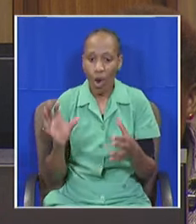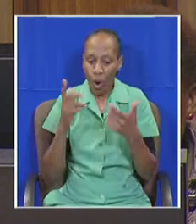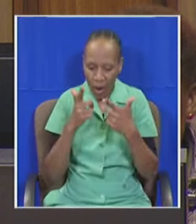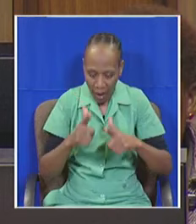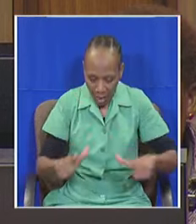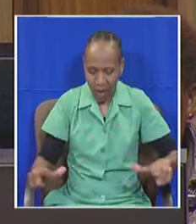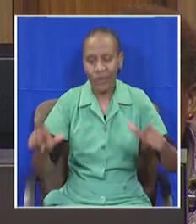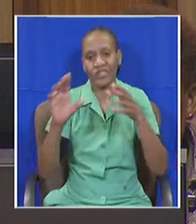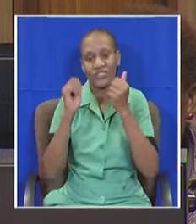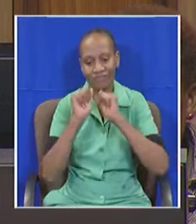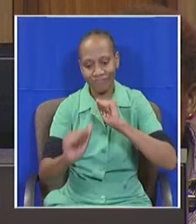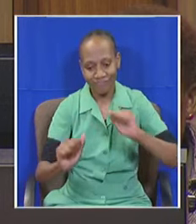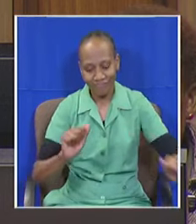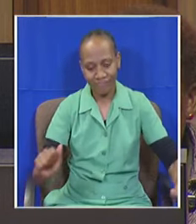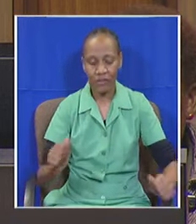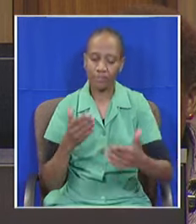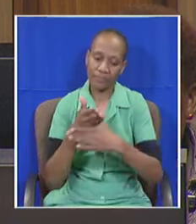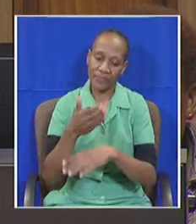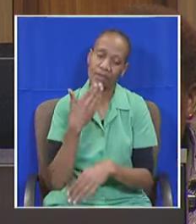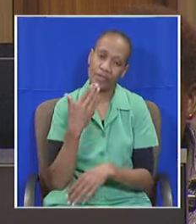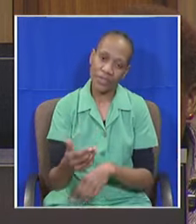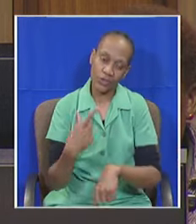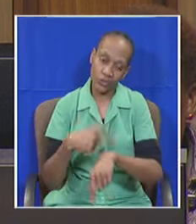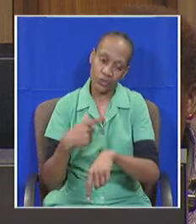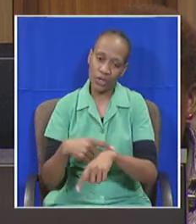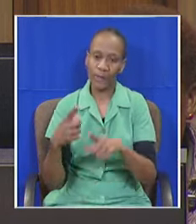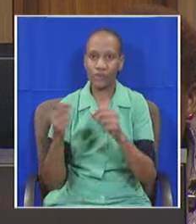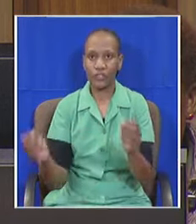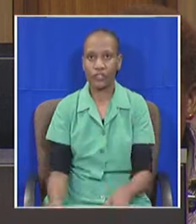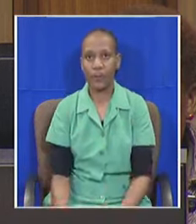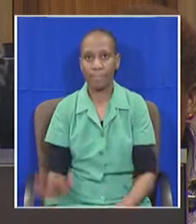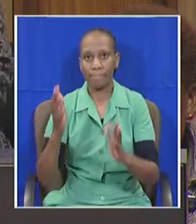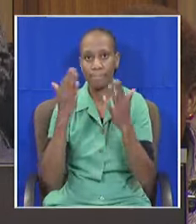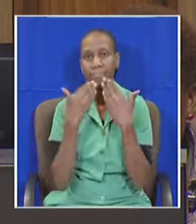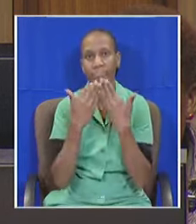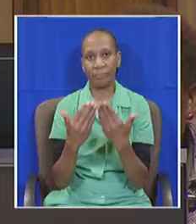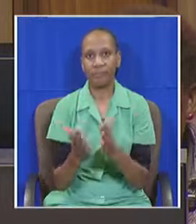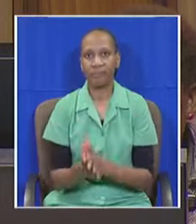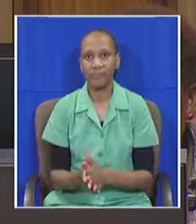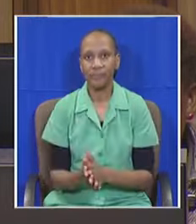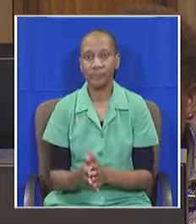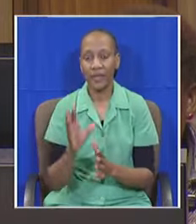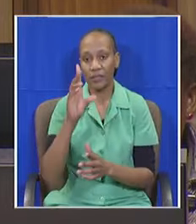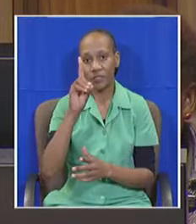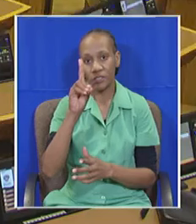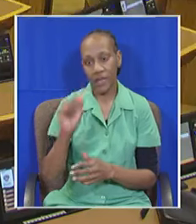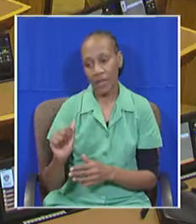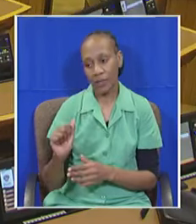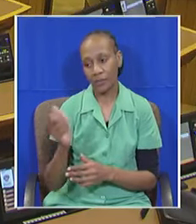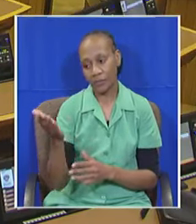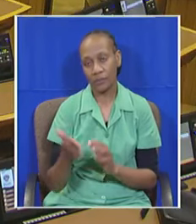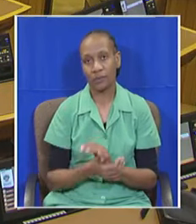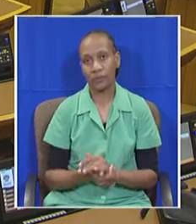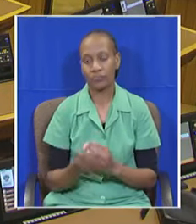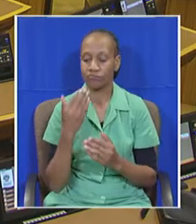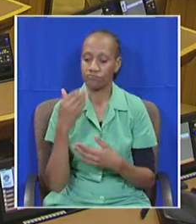language from teachers. Thank you very much. Who are from the time their has community. Expired. Thank you. I thank you. DA.